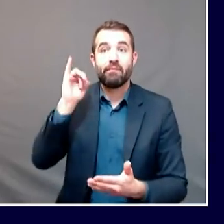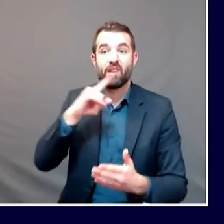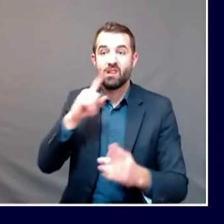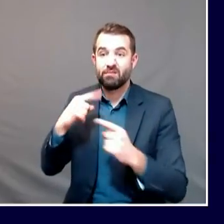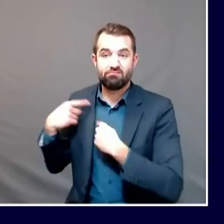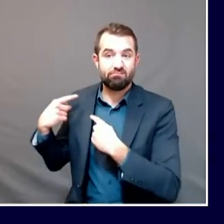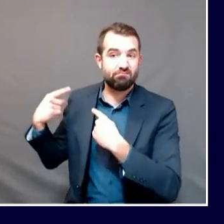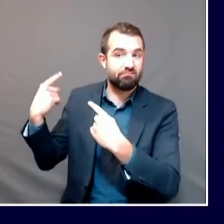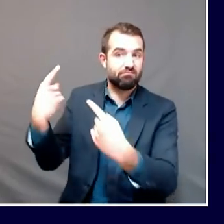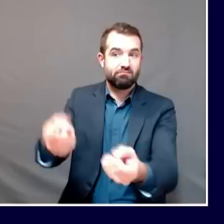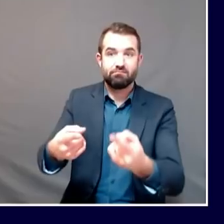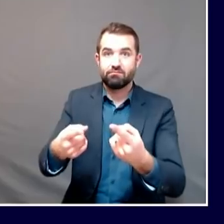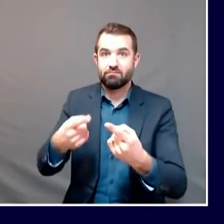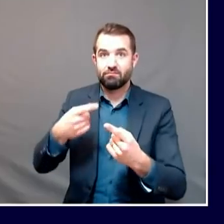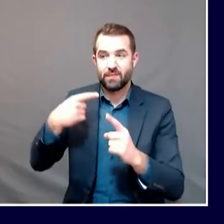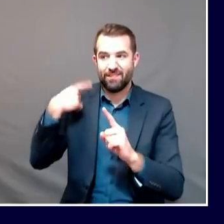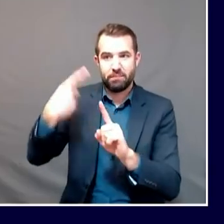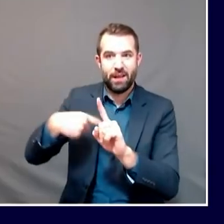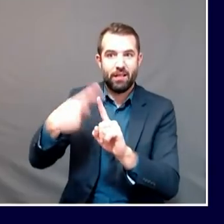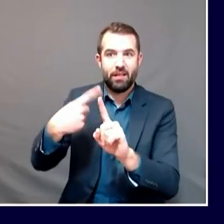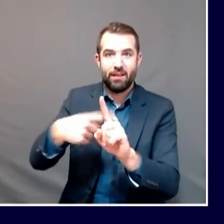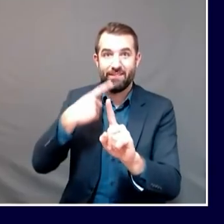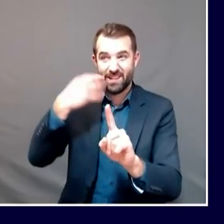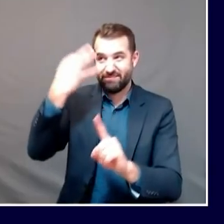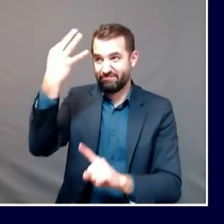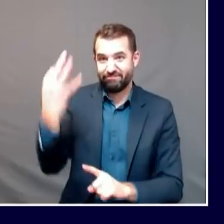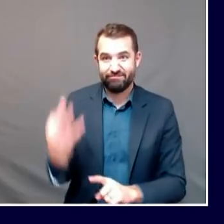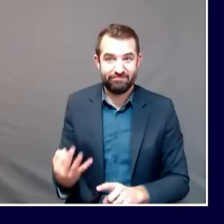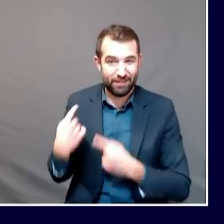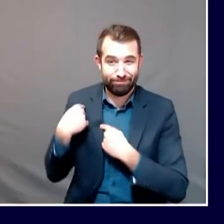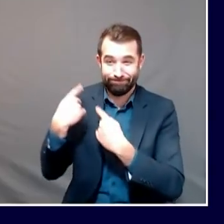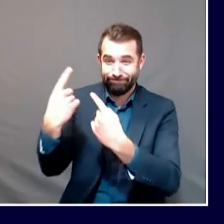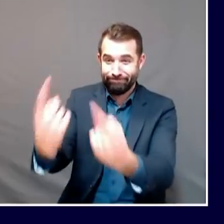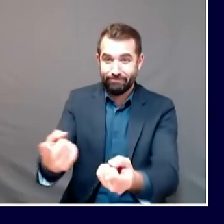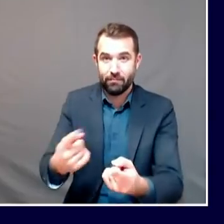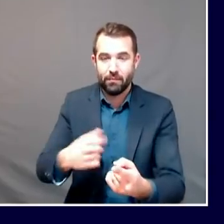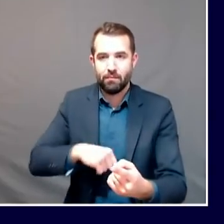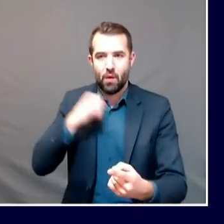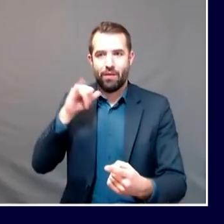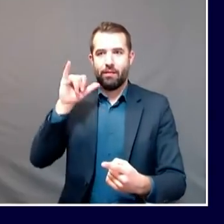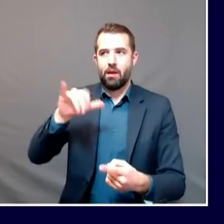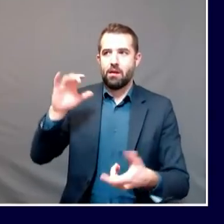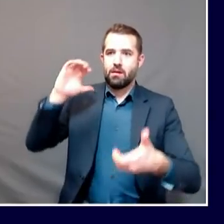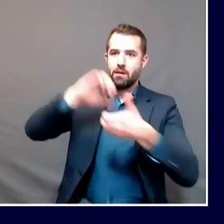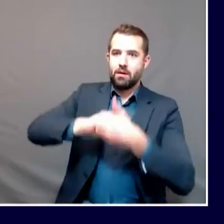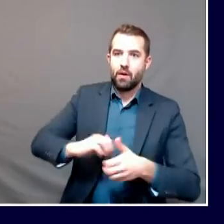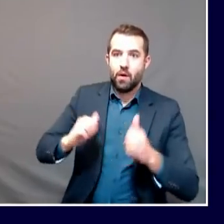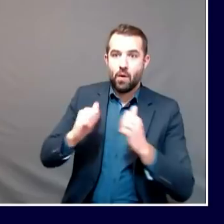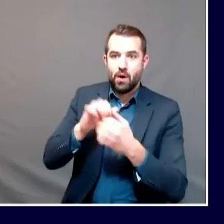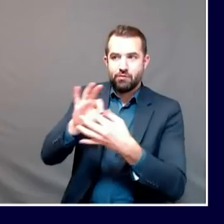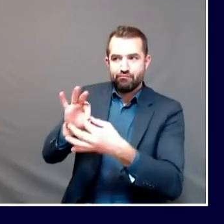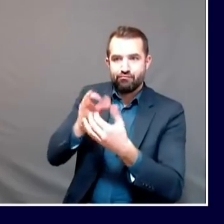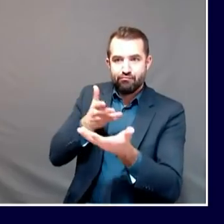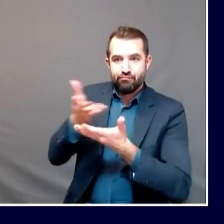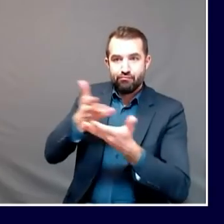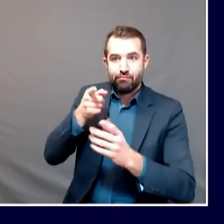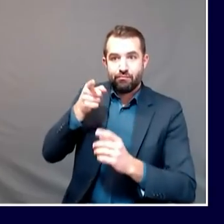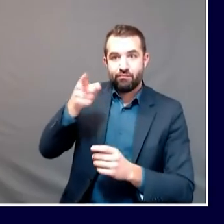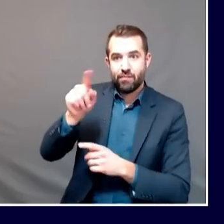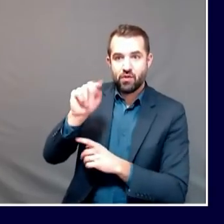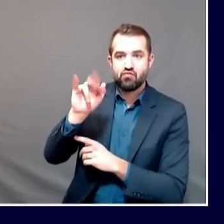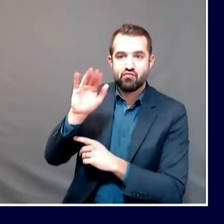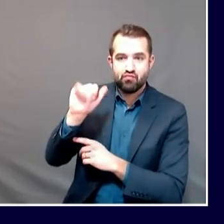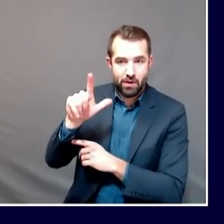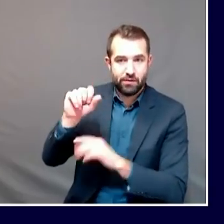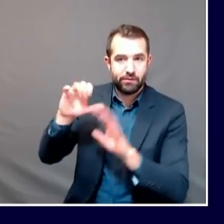ongoing for many months now. I'm proud of the partnership and the relationship that we've developed with tribal health leaders and with tribal